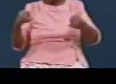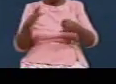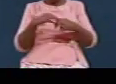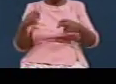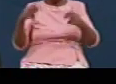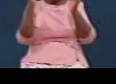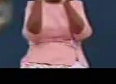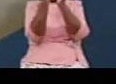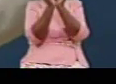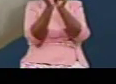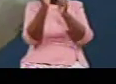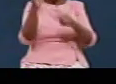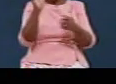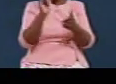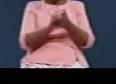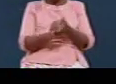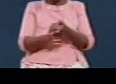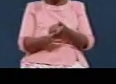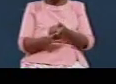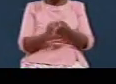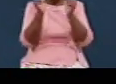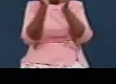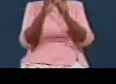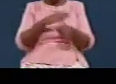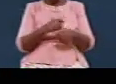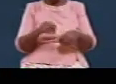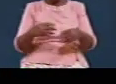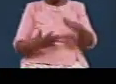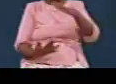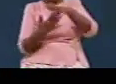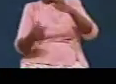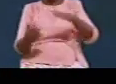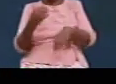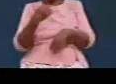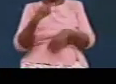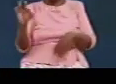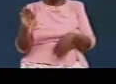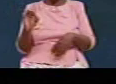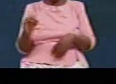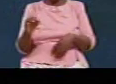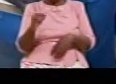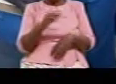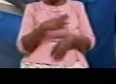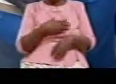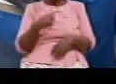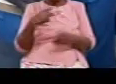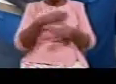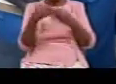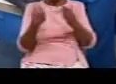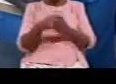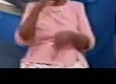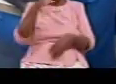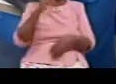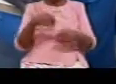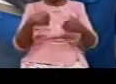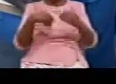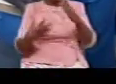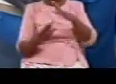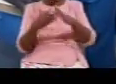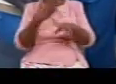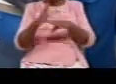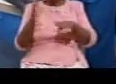them burnt off. Their cords were burn off. All the things